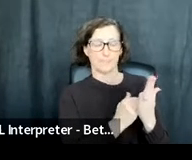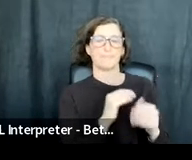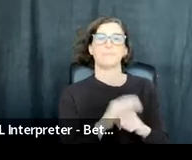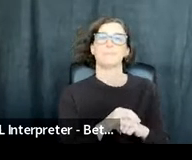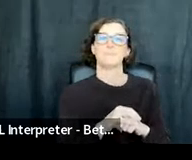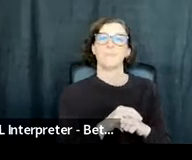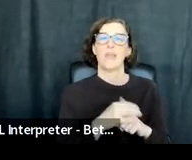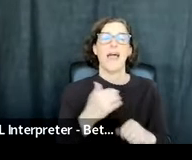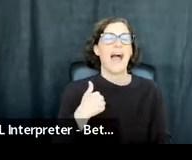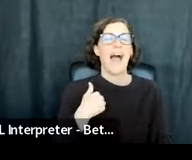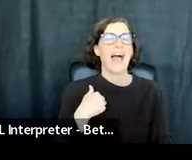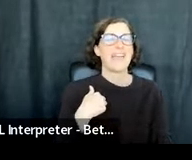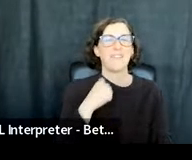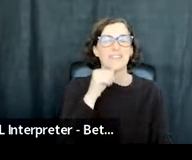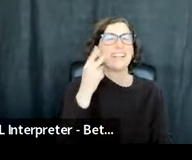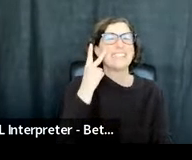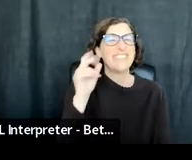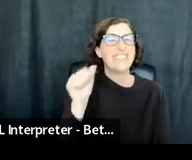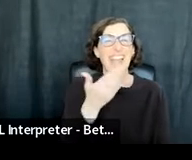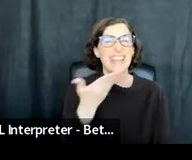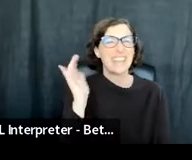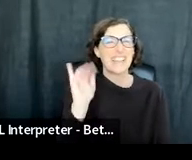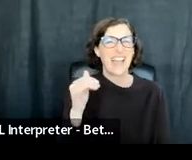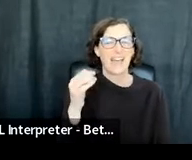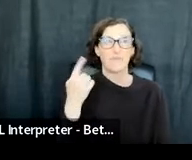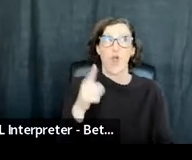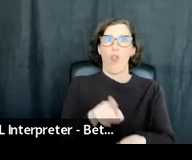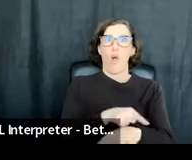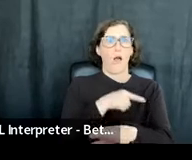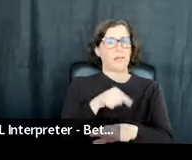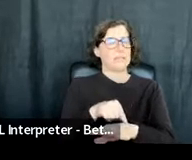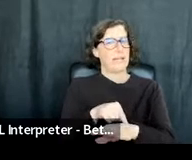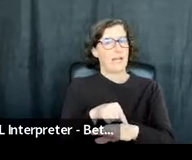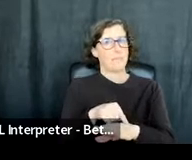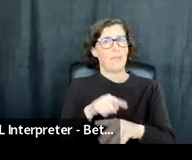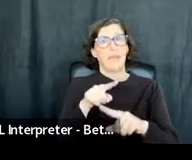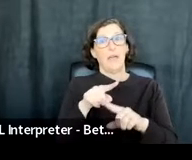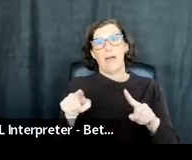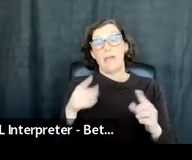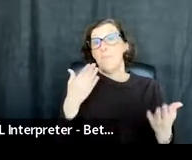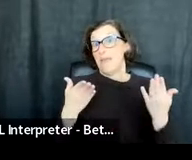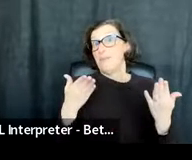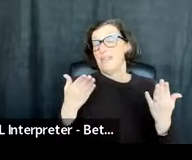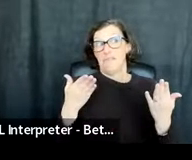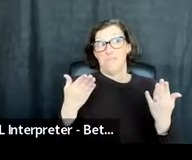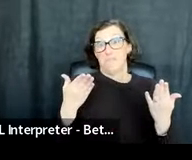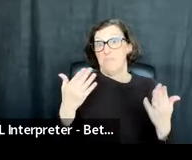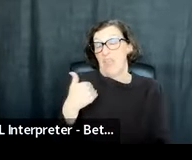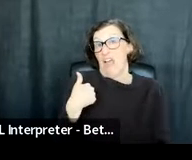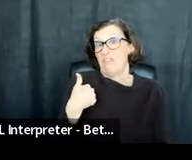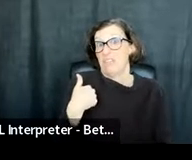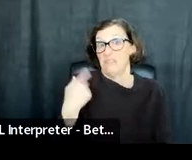I haven't seen anything like that in a long time, but it's not to say that it's not out there.